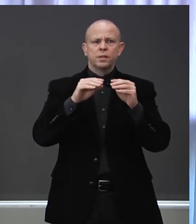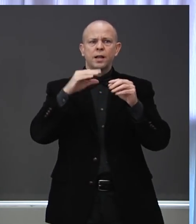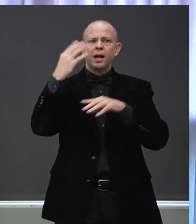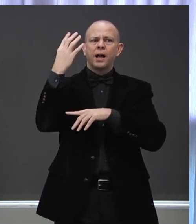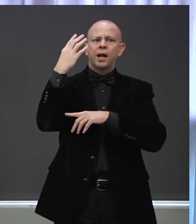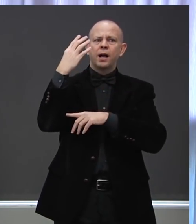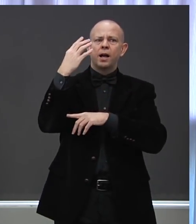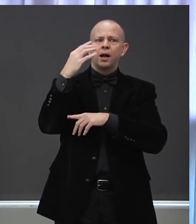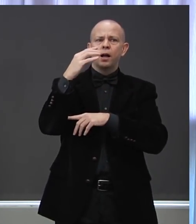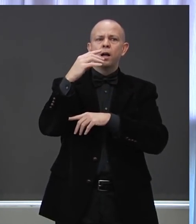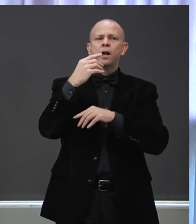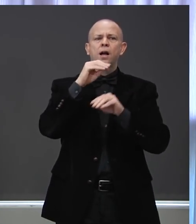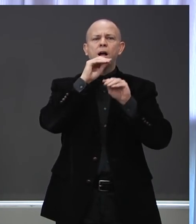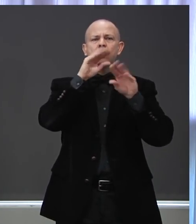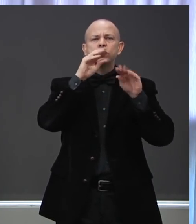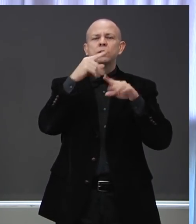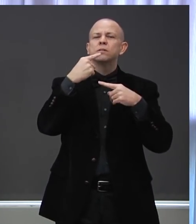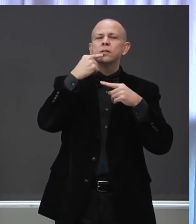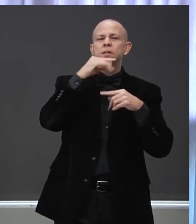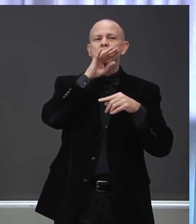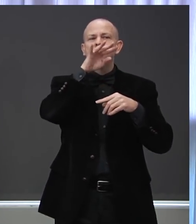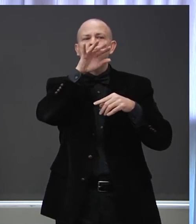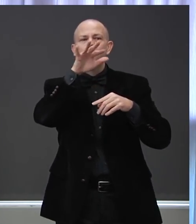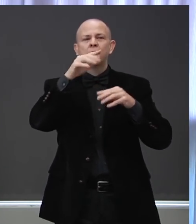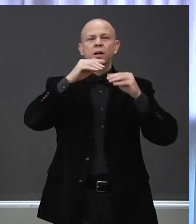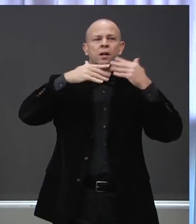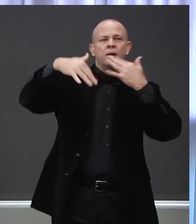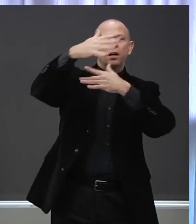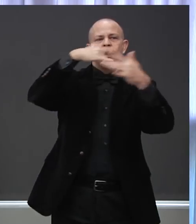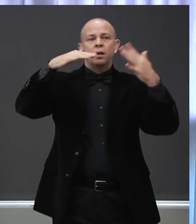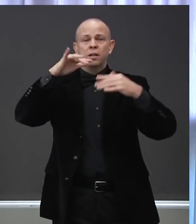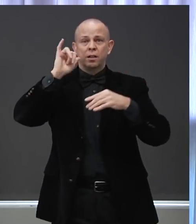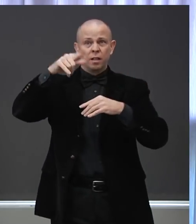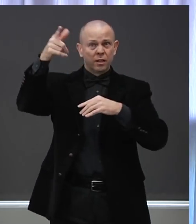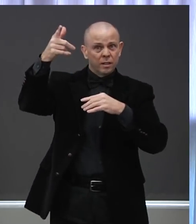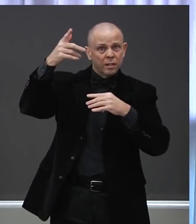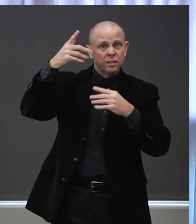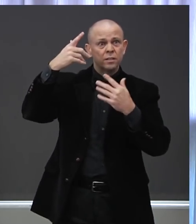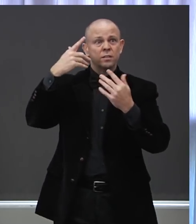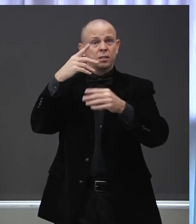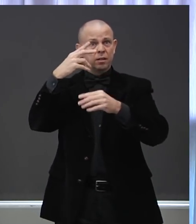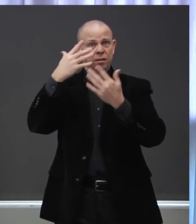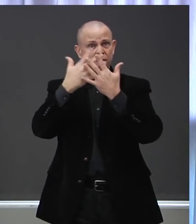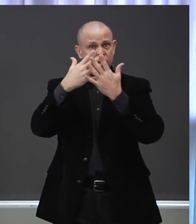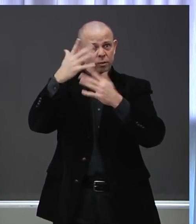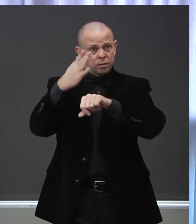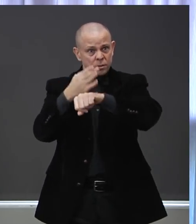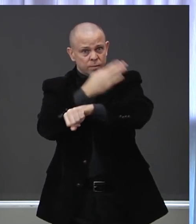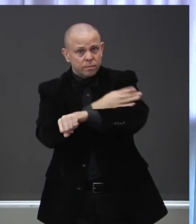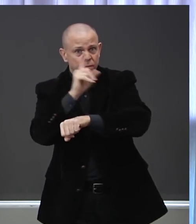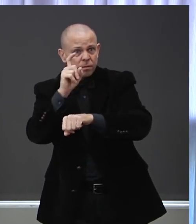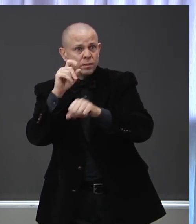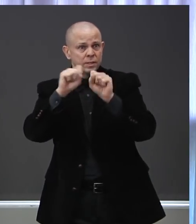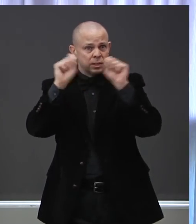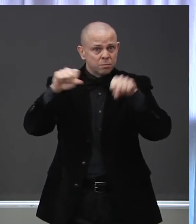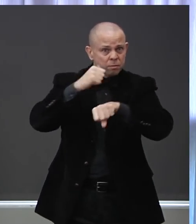updated? I think first it's important to know that our primary tools